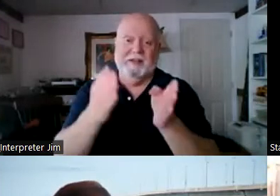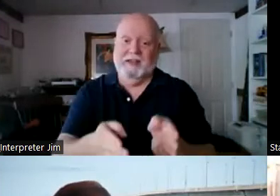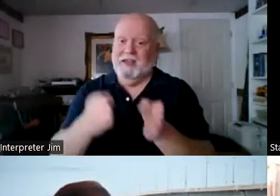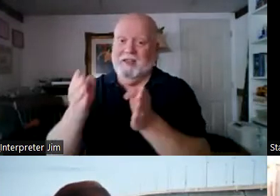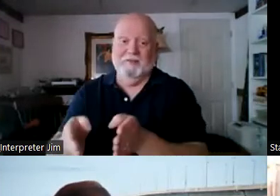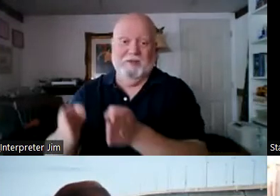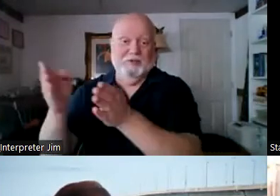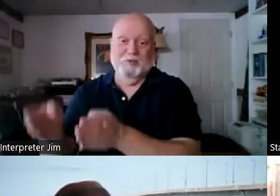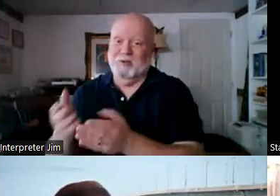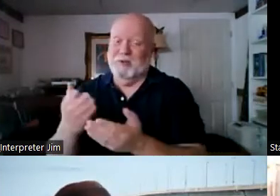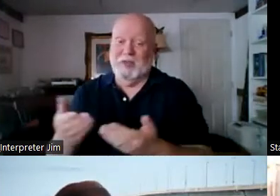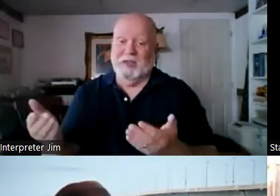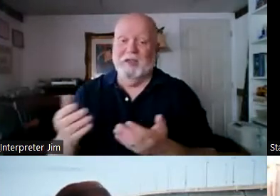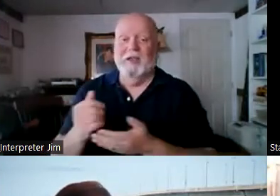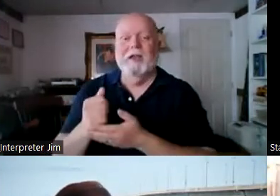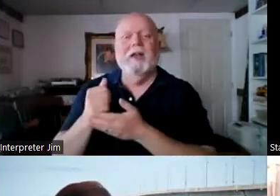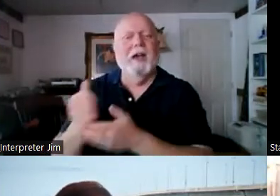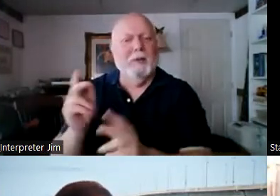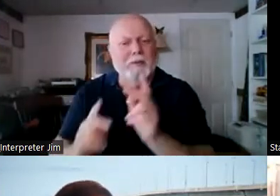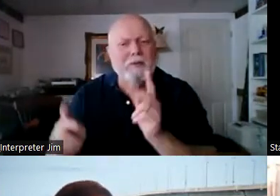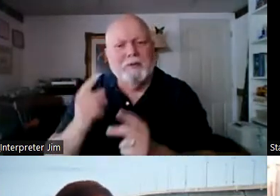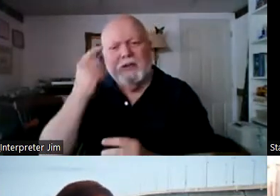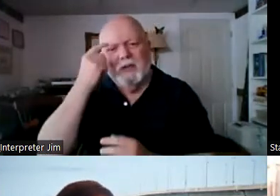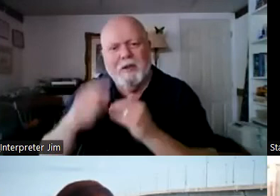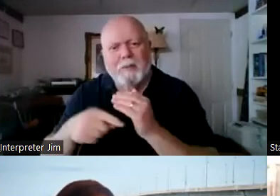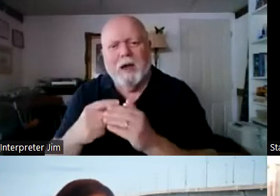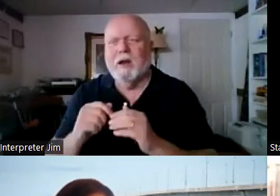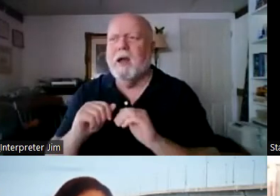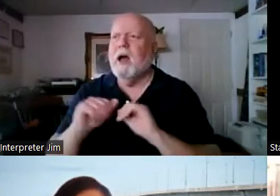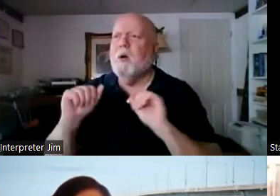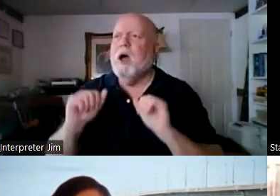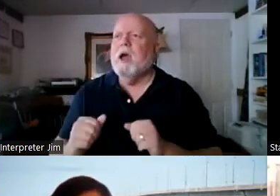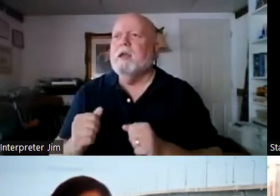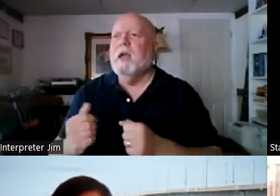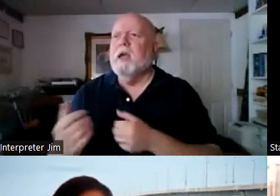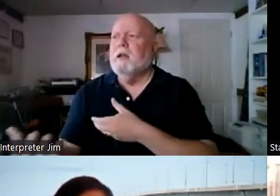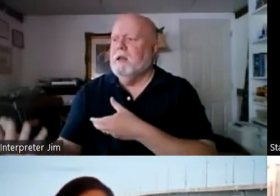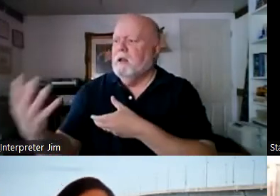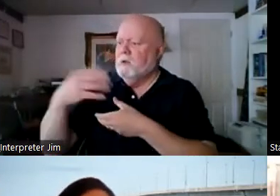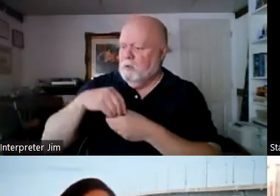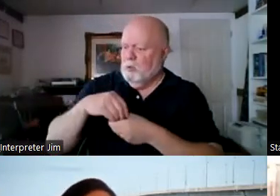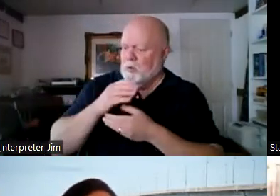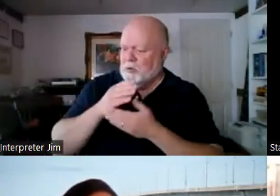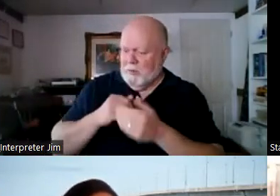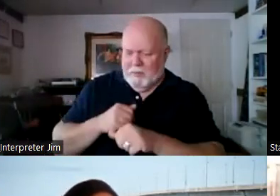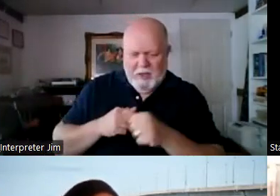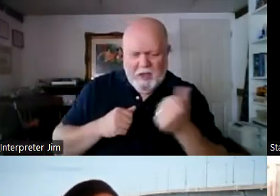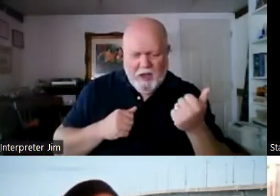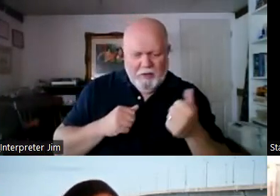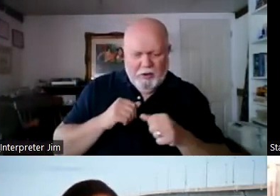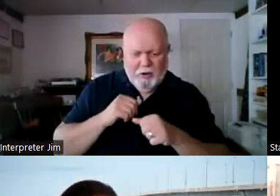think about, how can I pull in some of these other habits I have to help me with my big habit,